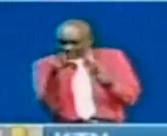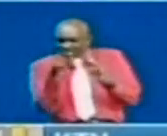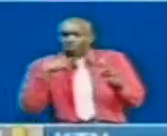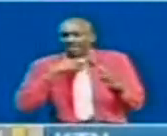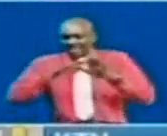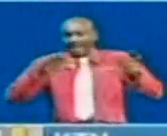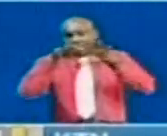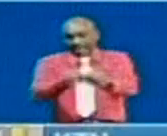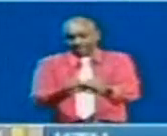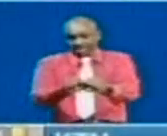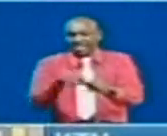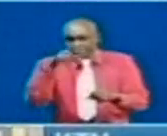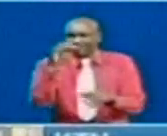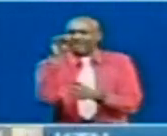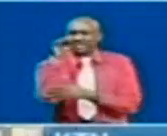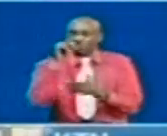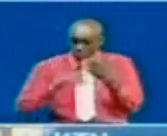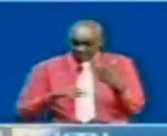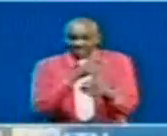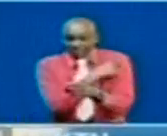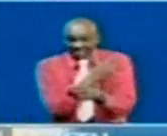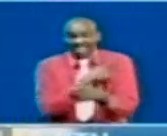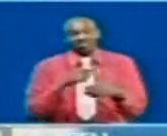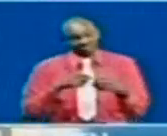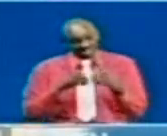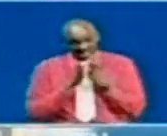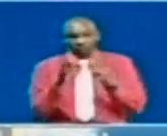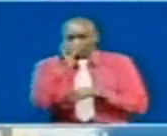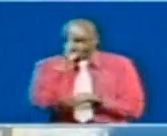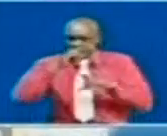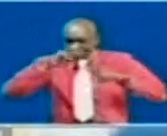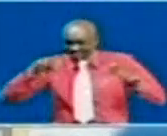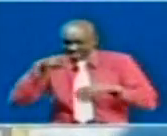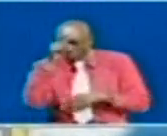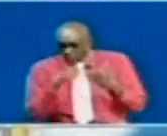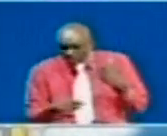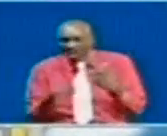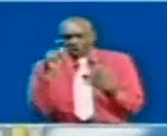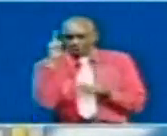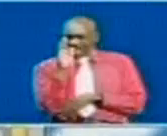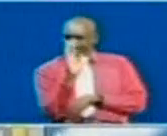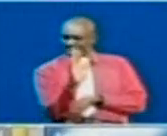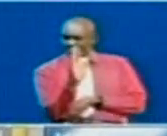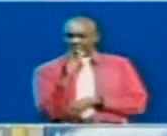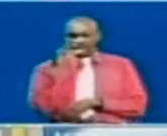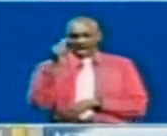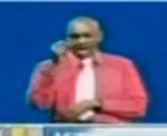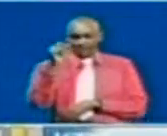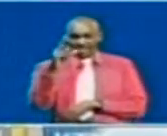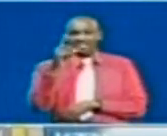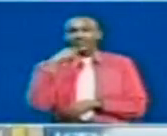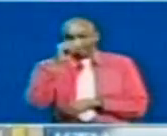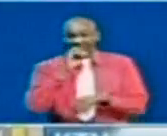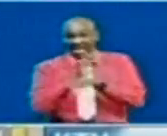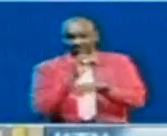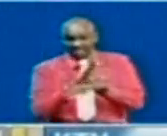land grabbing. They have requested the Inspector General of Police, David Kimayo, to investigate claims of lawyer Ahmed Nasir advising his